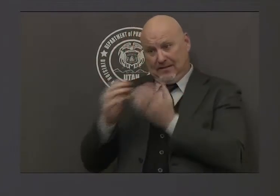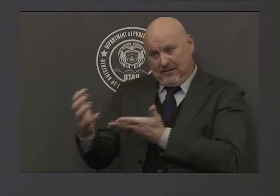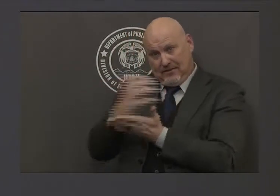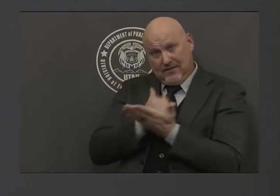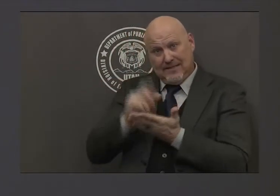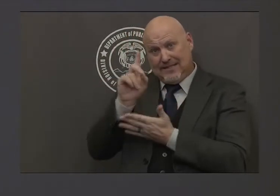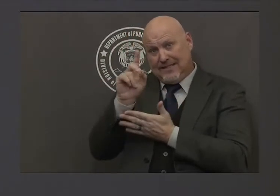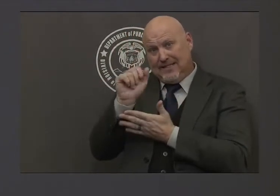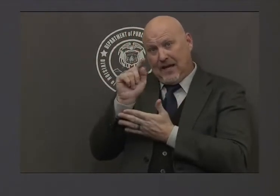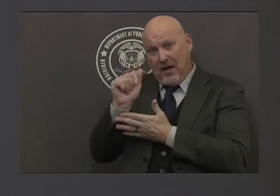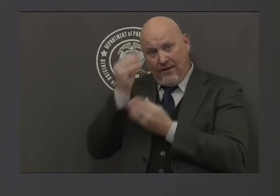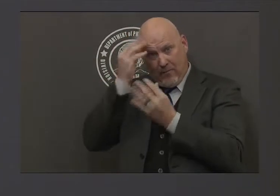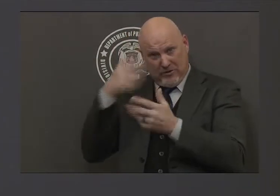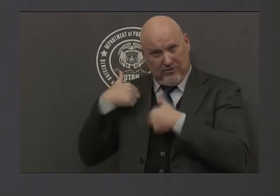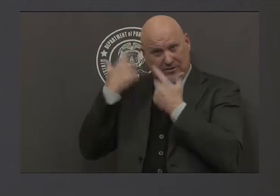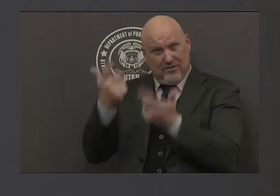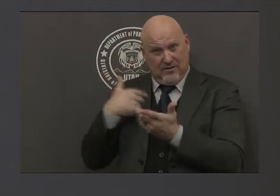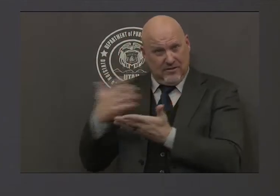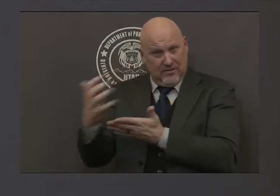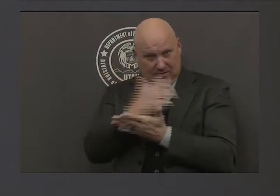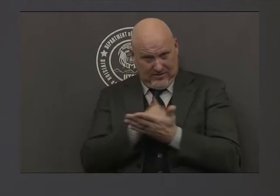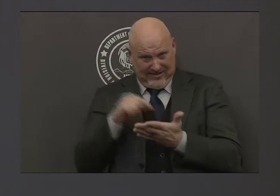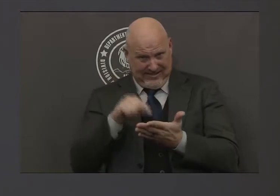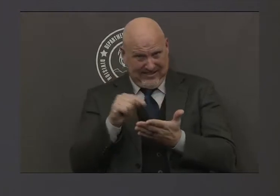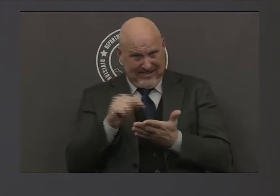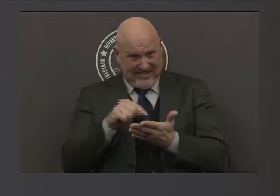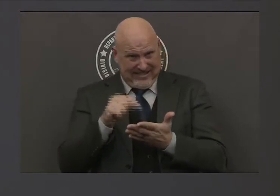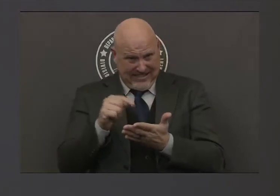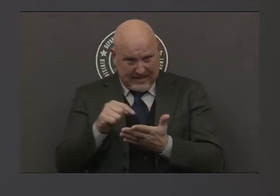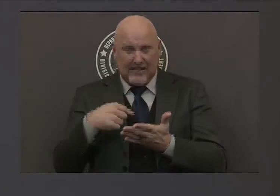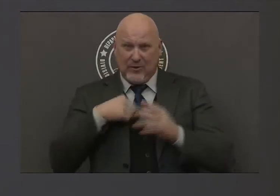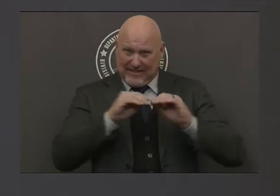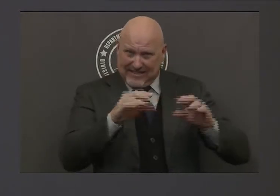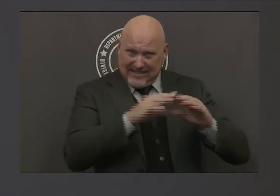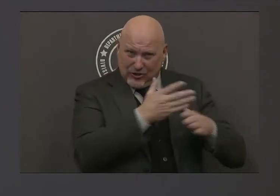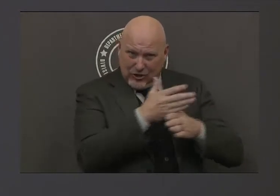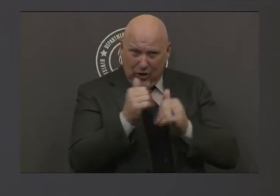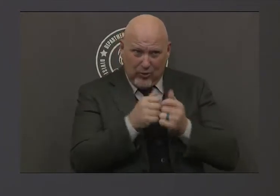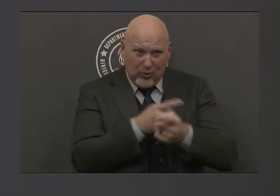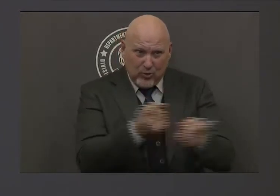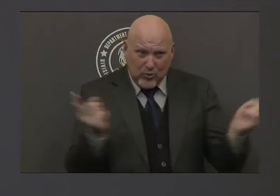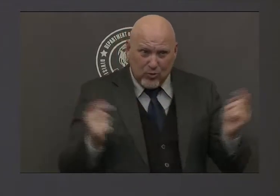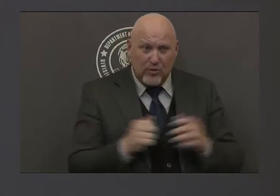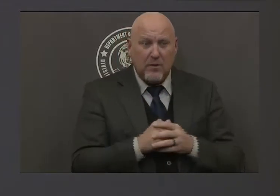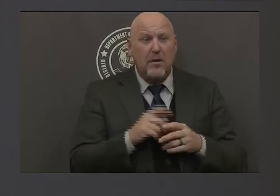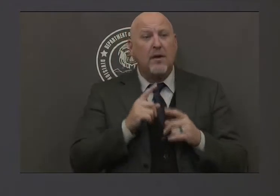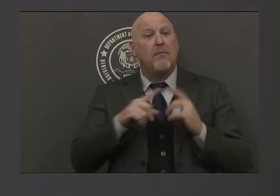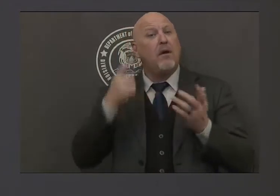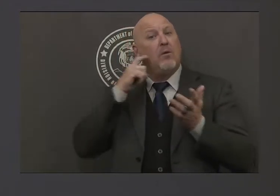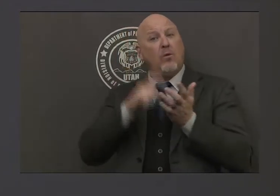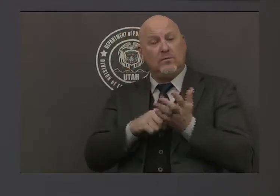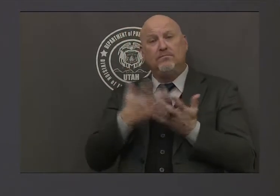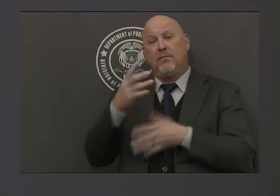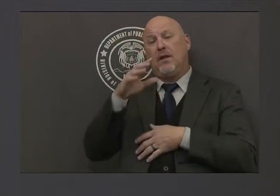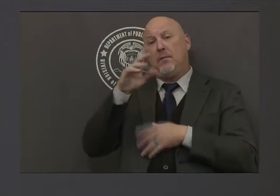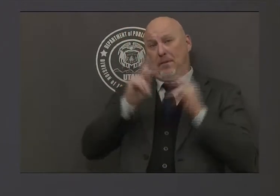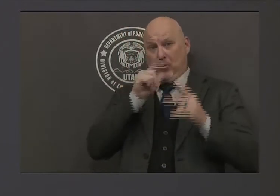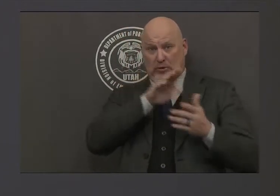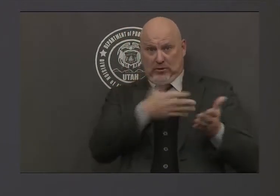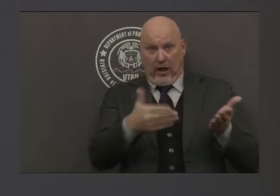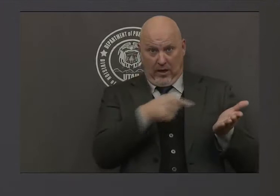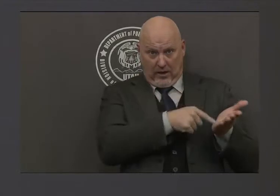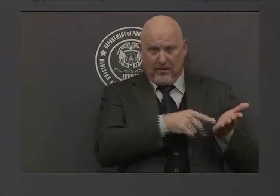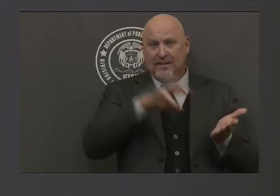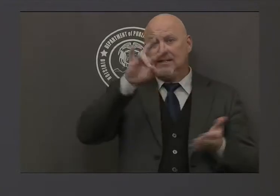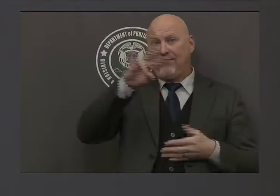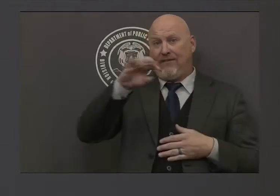77% of those who have died of COVID-19 are over the age of 65. Clearly, this has